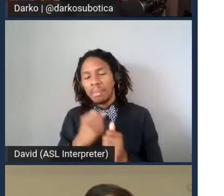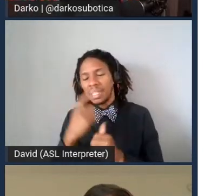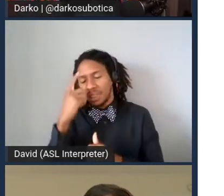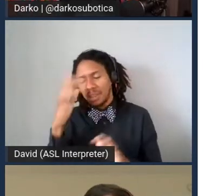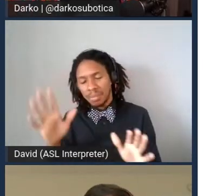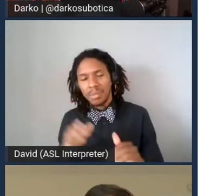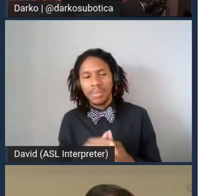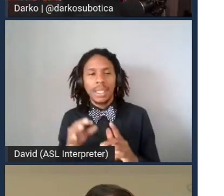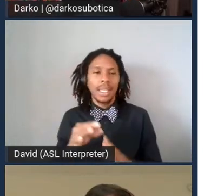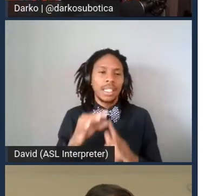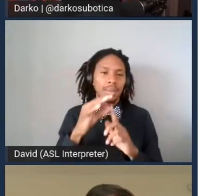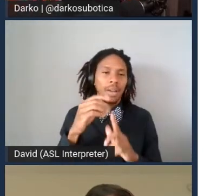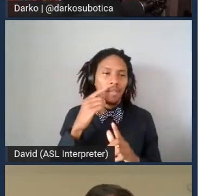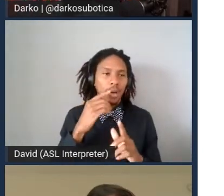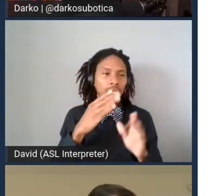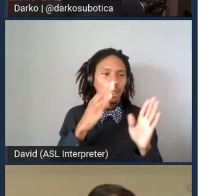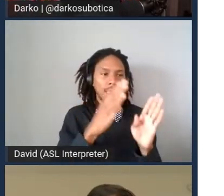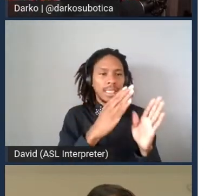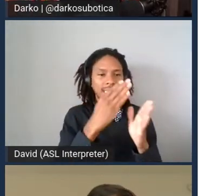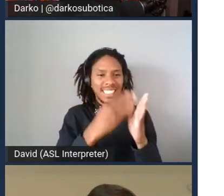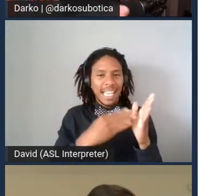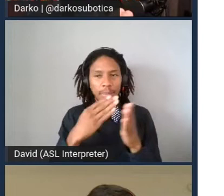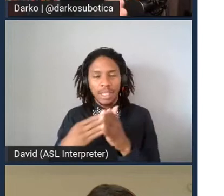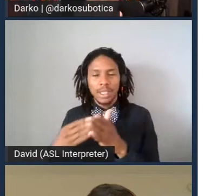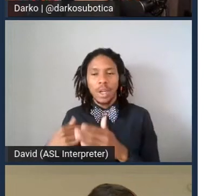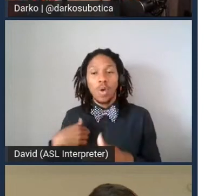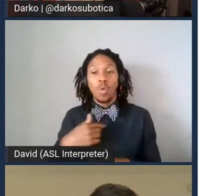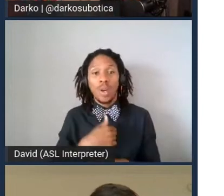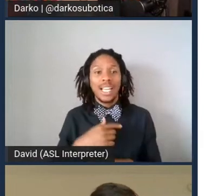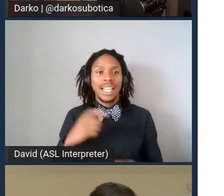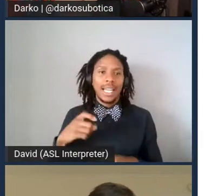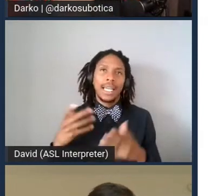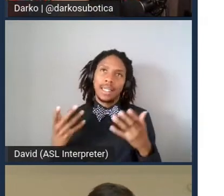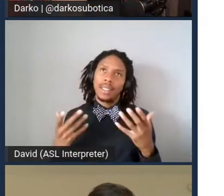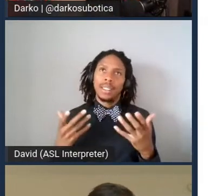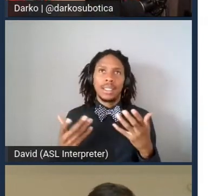right? So especially for segments, you mentioned that we need